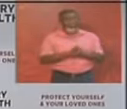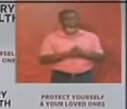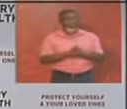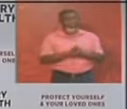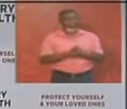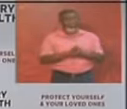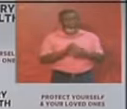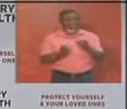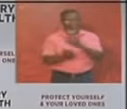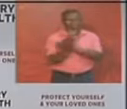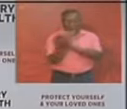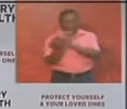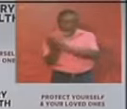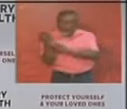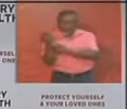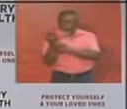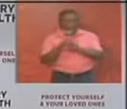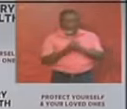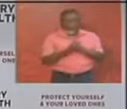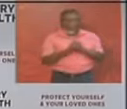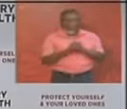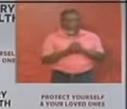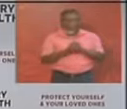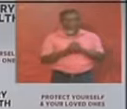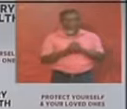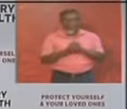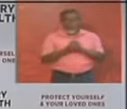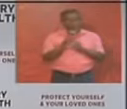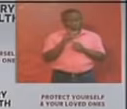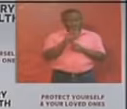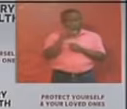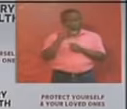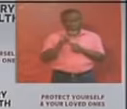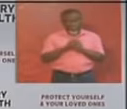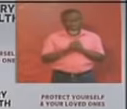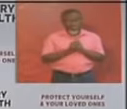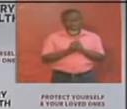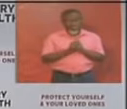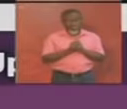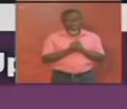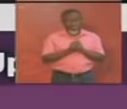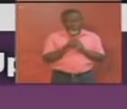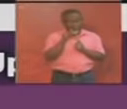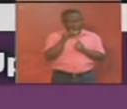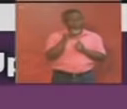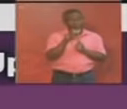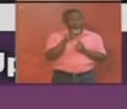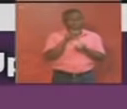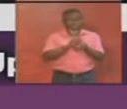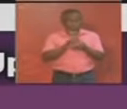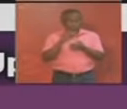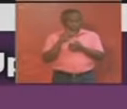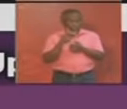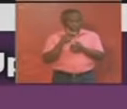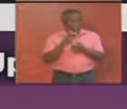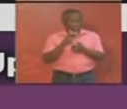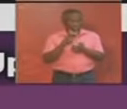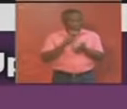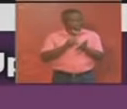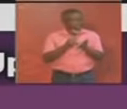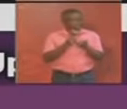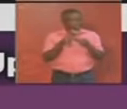Good morning, Kim Bojram from the Express. Just one question that maybe Dr. Richards could take. And just to revisit